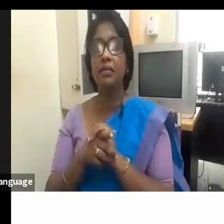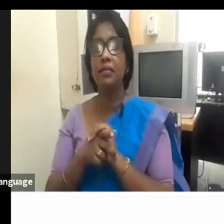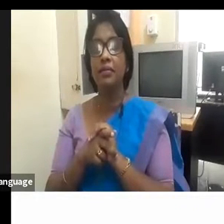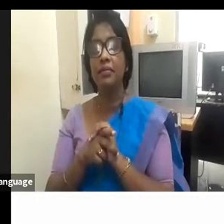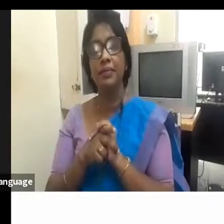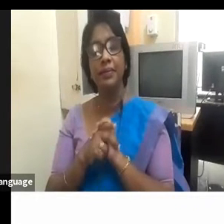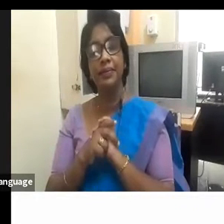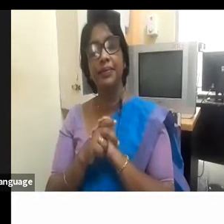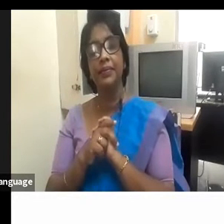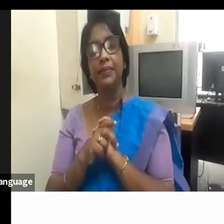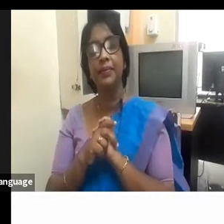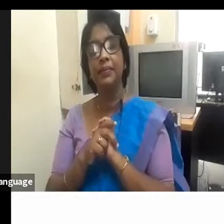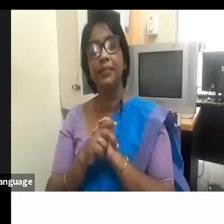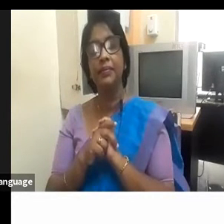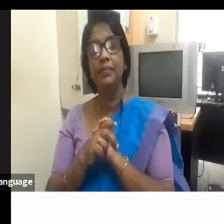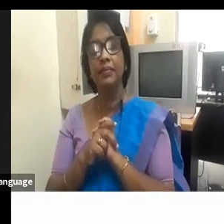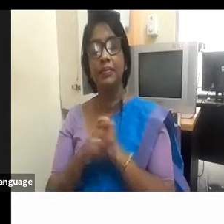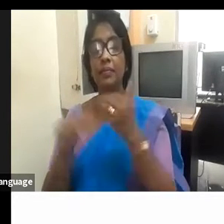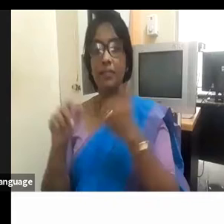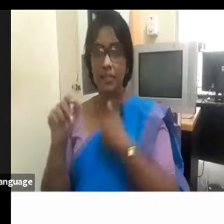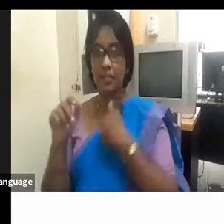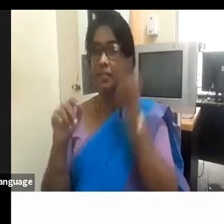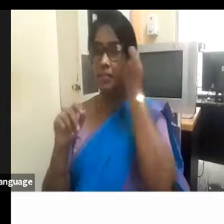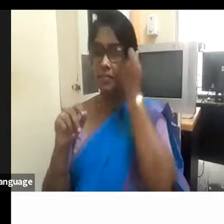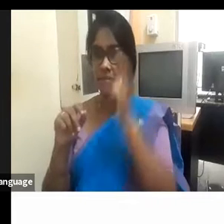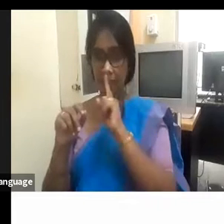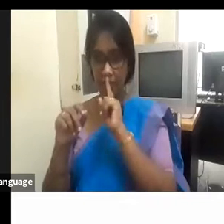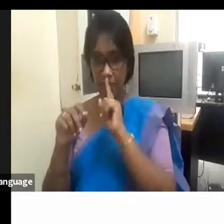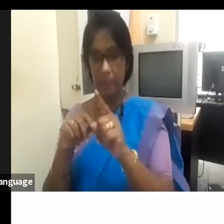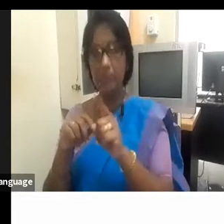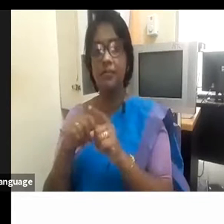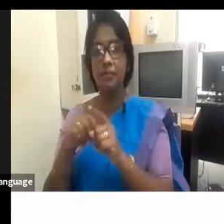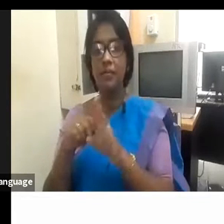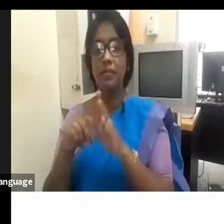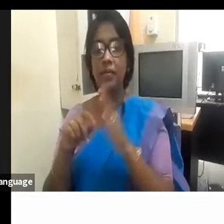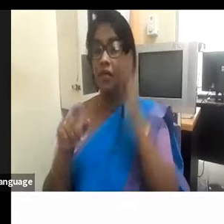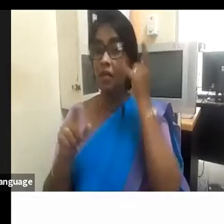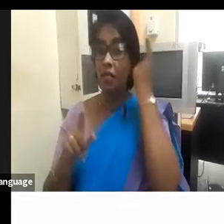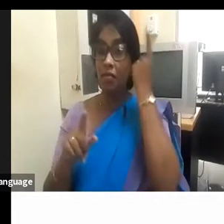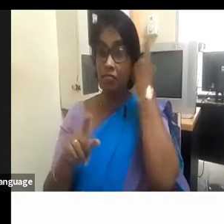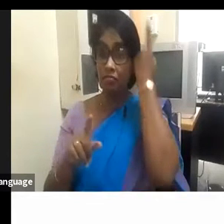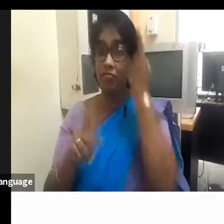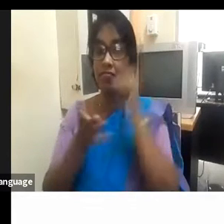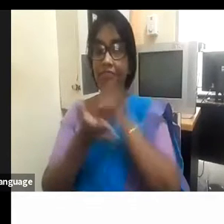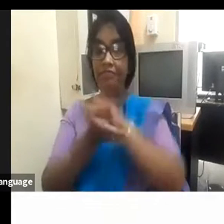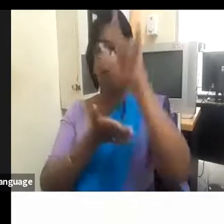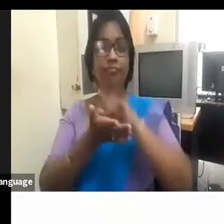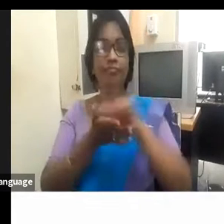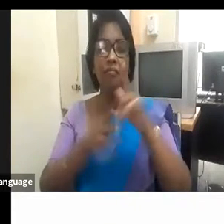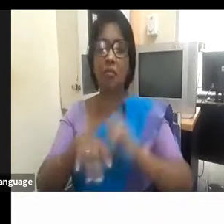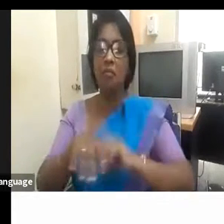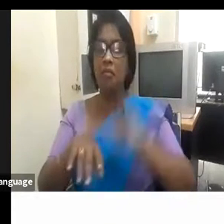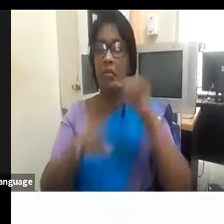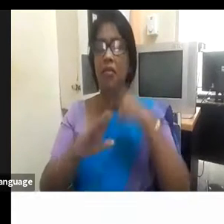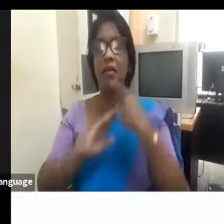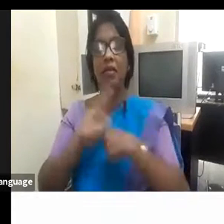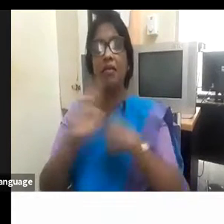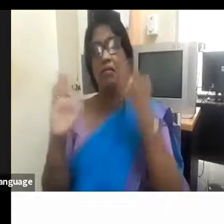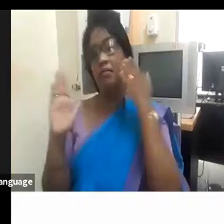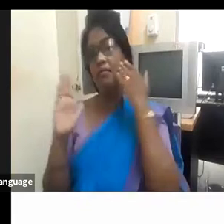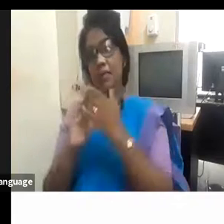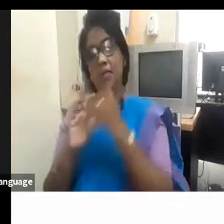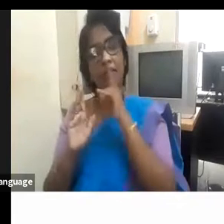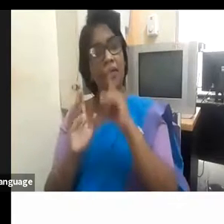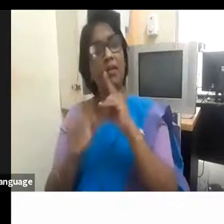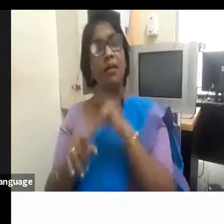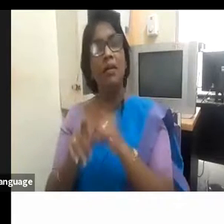I think the brain drain, it's so unfortunate. We must address this because country's greatest assets is its human capital. And if we stand to